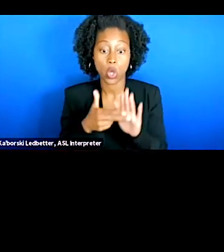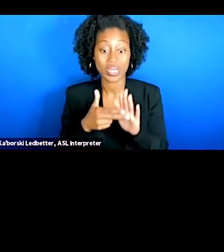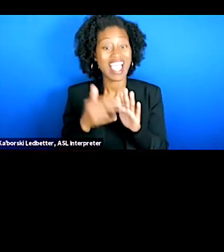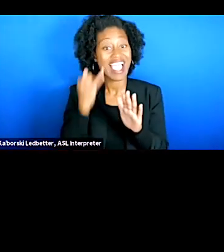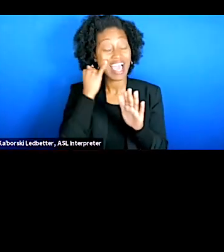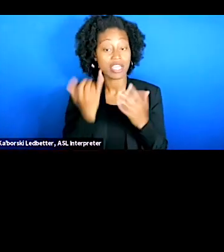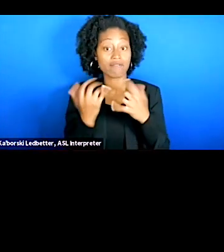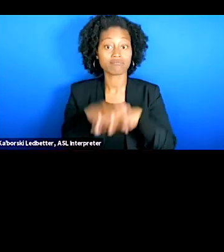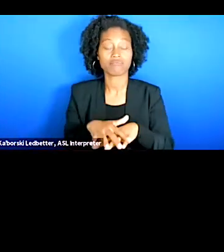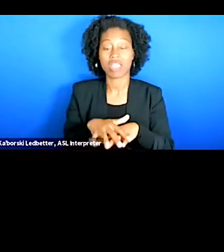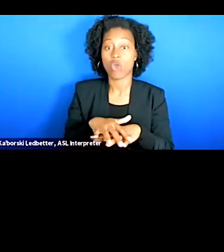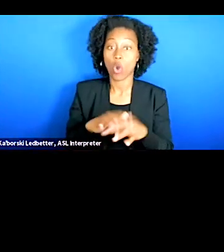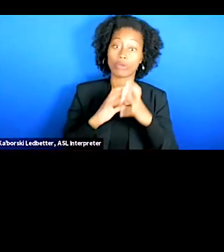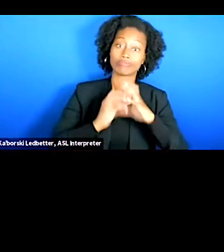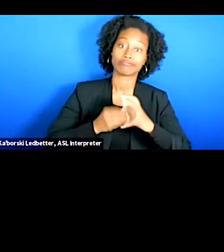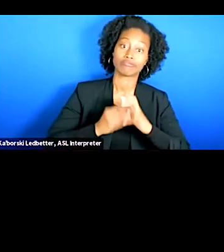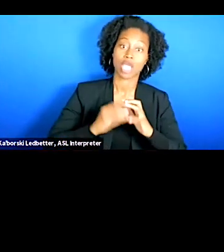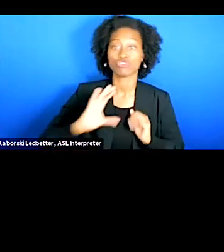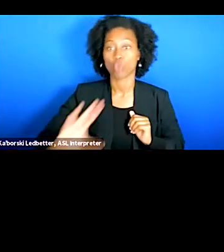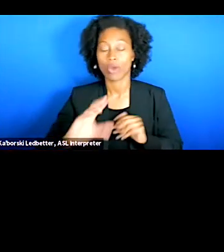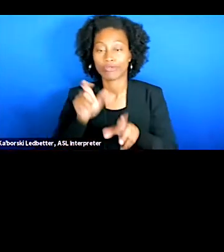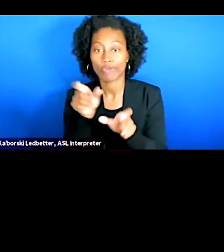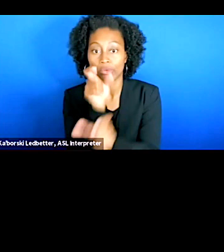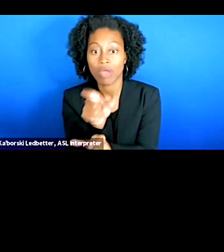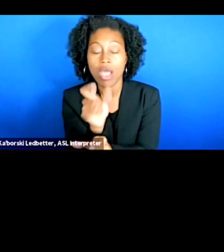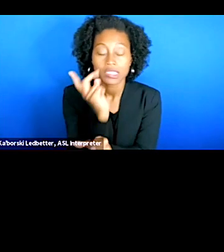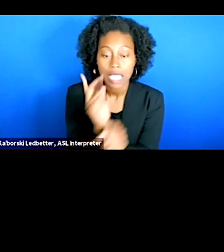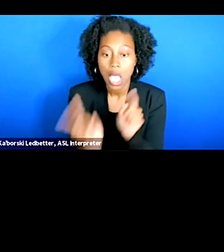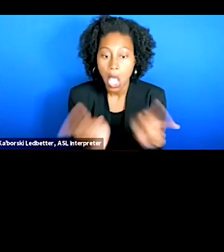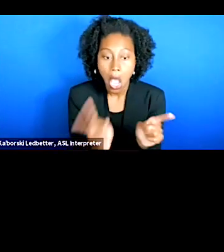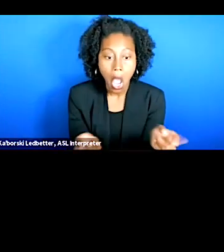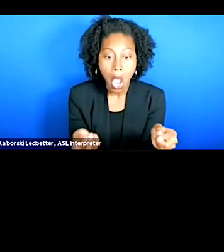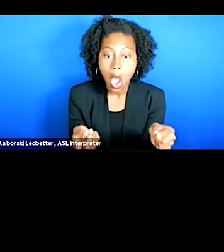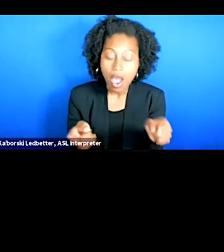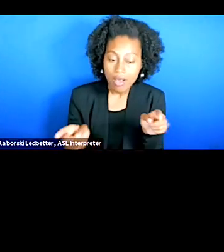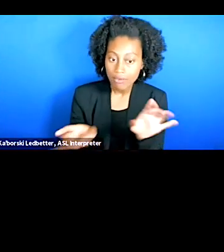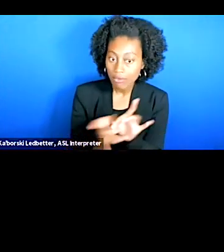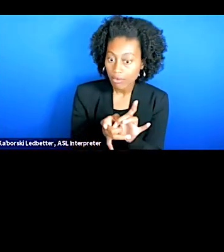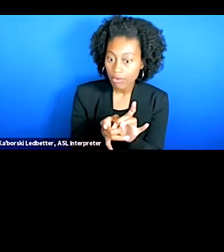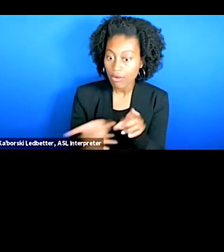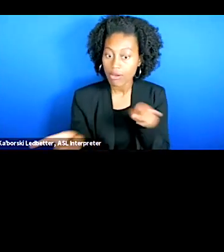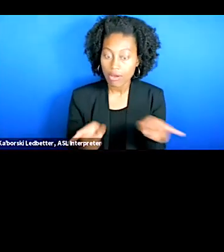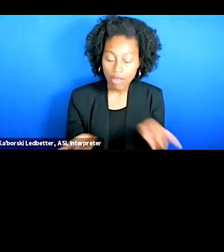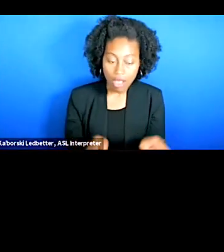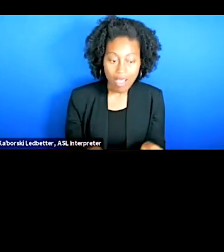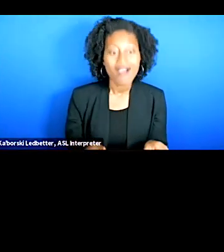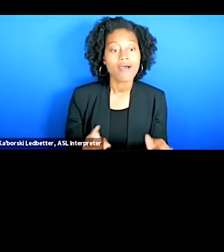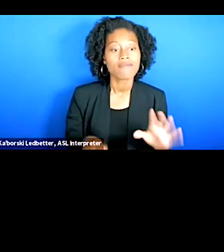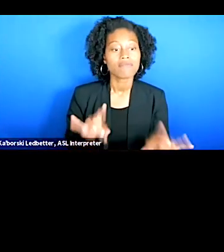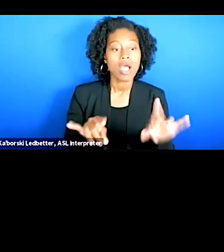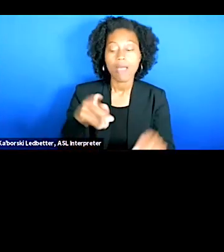other words, it allows you to look at how the data intersects in particular ways, helping to identify patterns